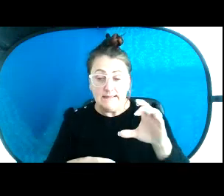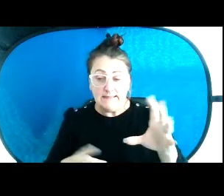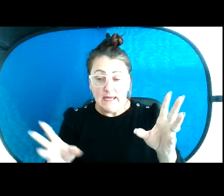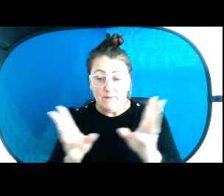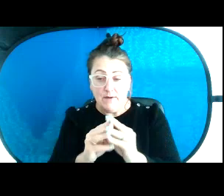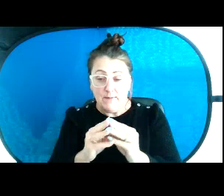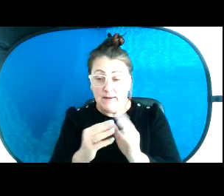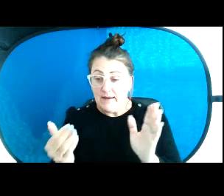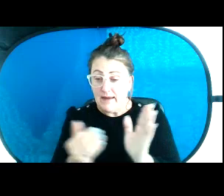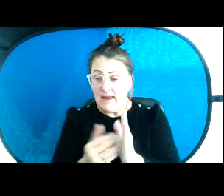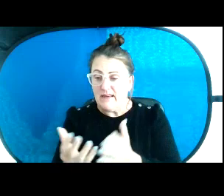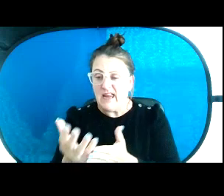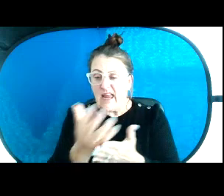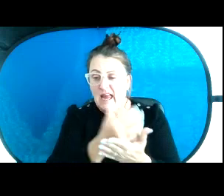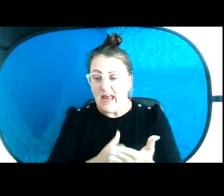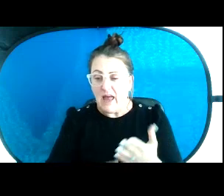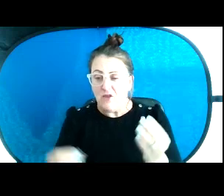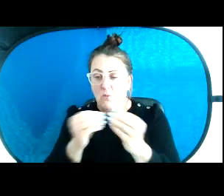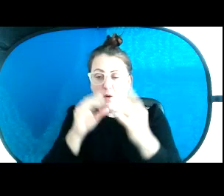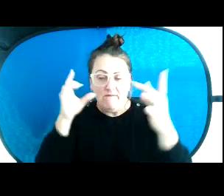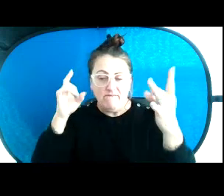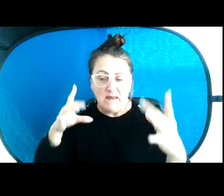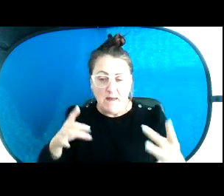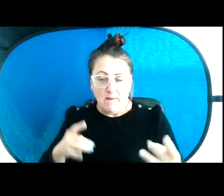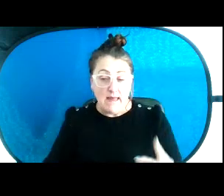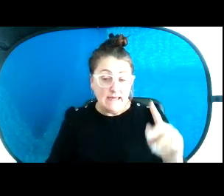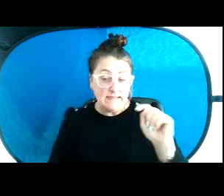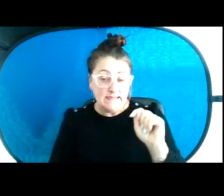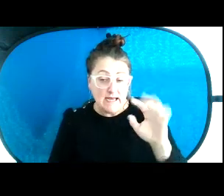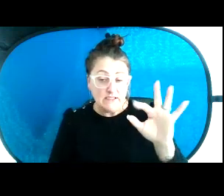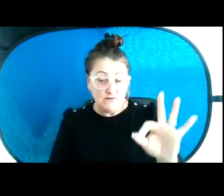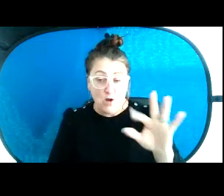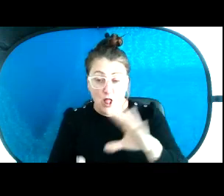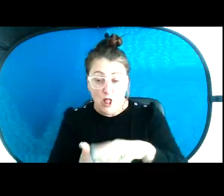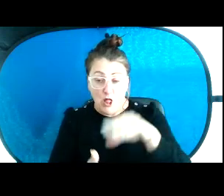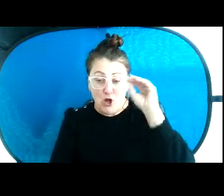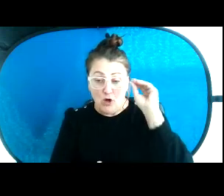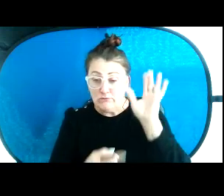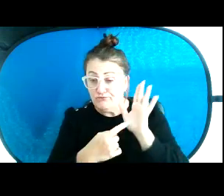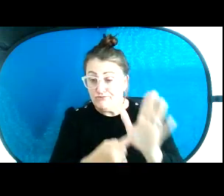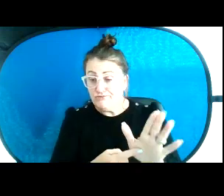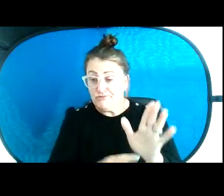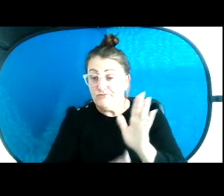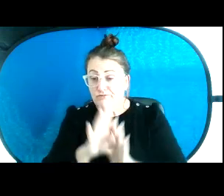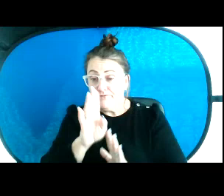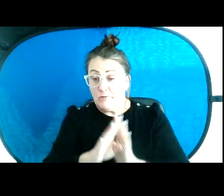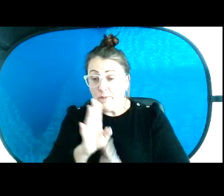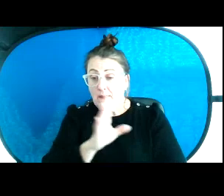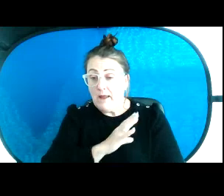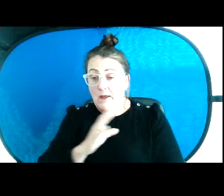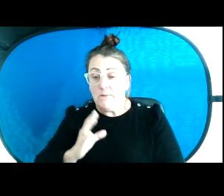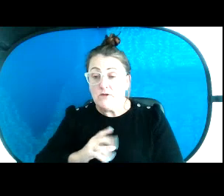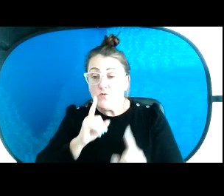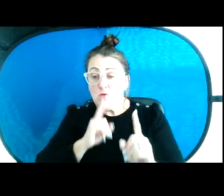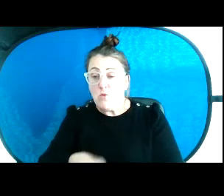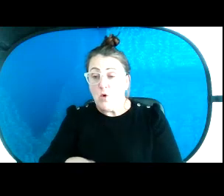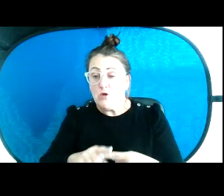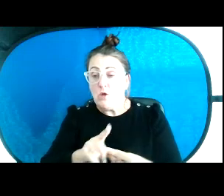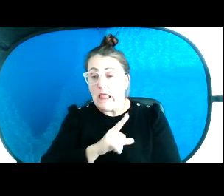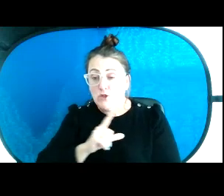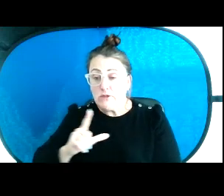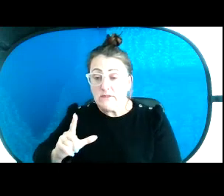feedback. The task force findings and additional feedback will inform development of the Commission's report to the legislature, which